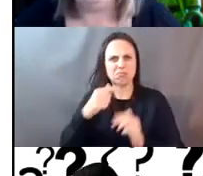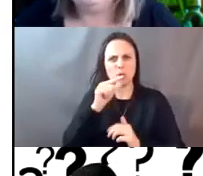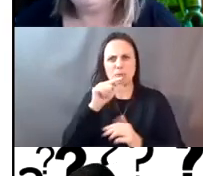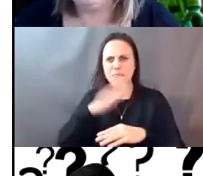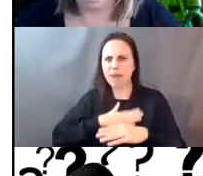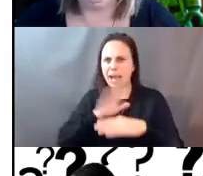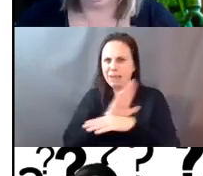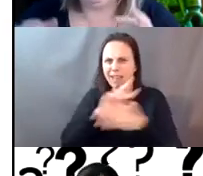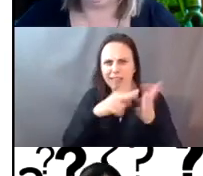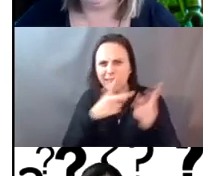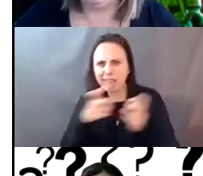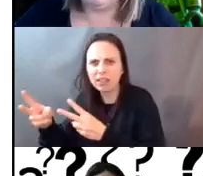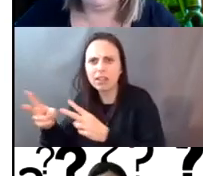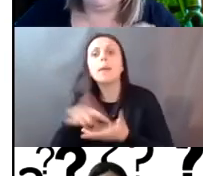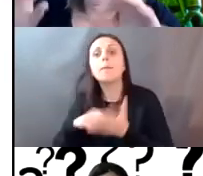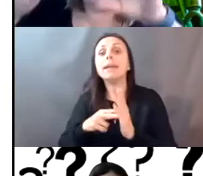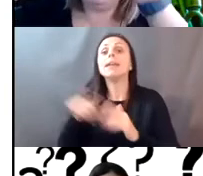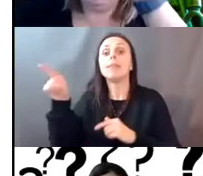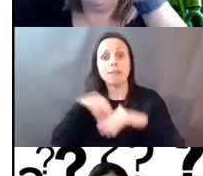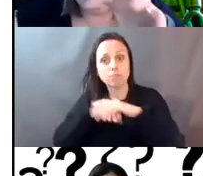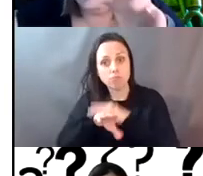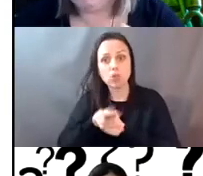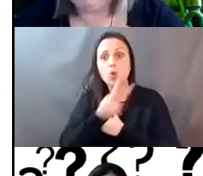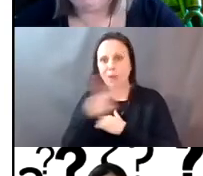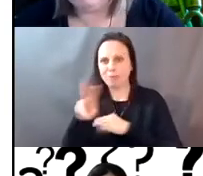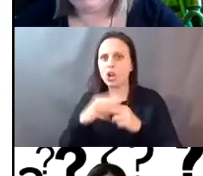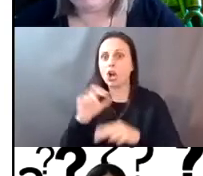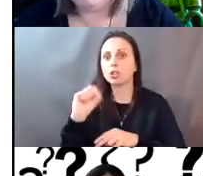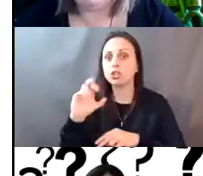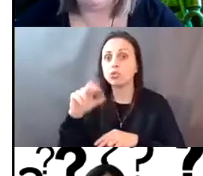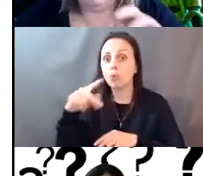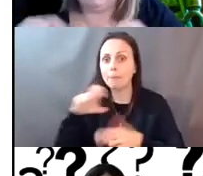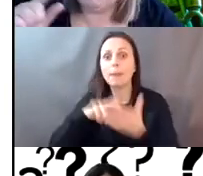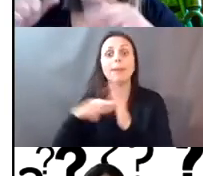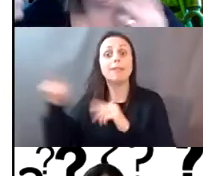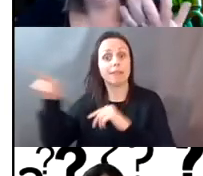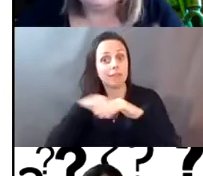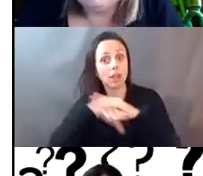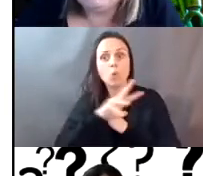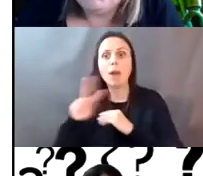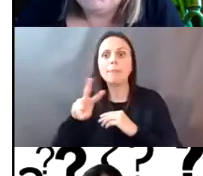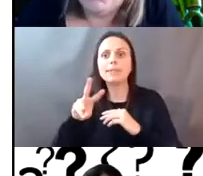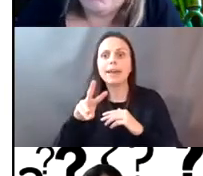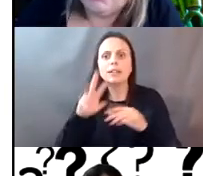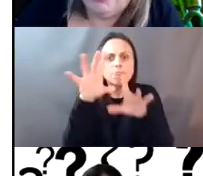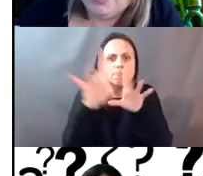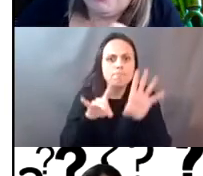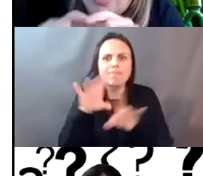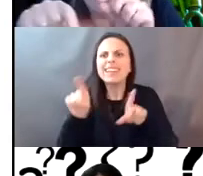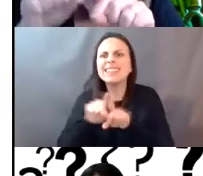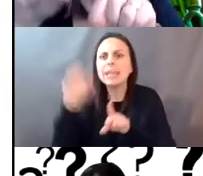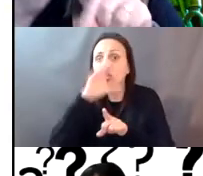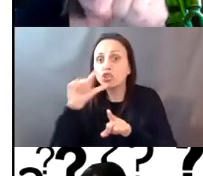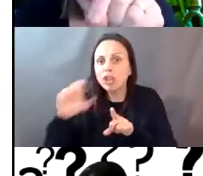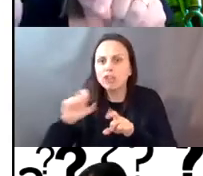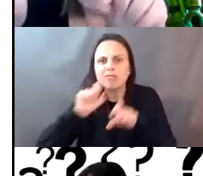I don't know how to scrape it. They go to your website and they grab all the code in it, like with a little, like the same way that the search engines do, I guess. They send